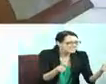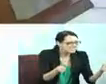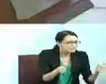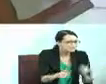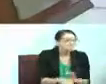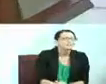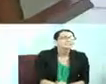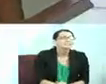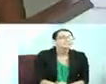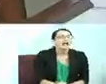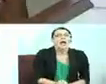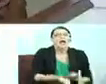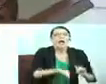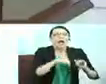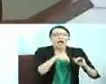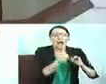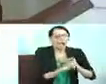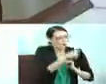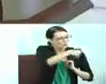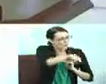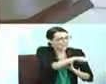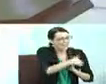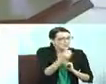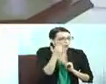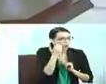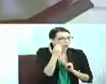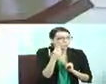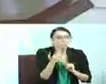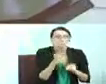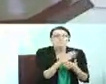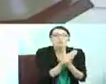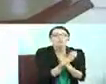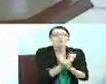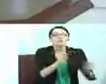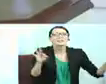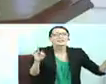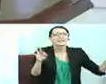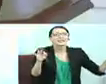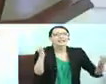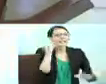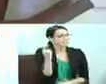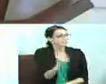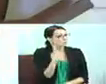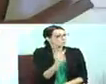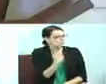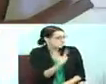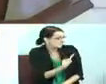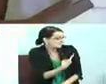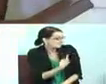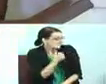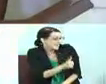How would they know they're free if somebody didn't tell them?